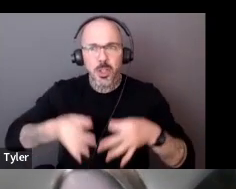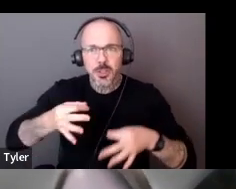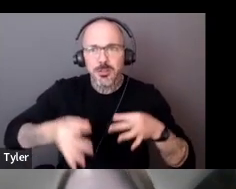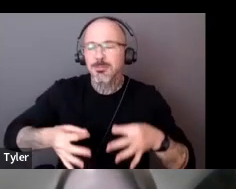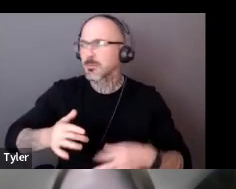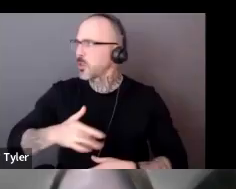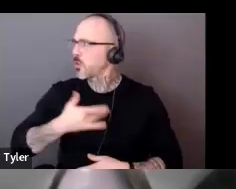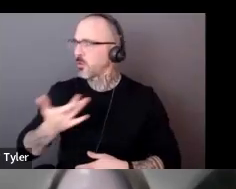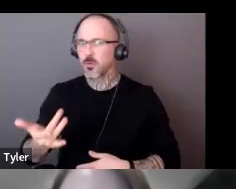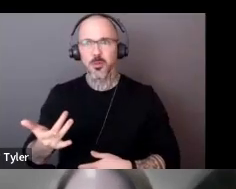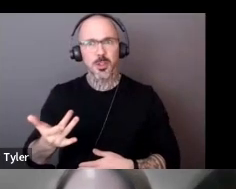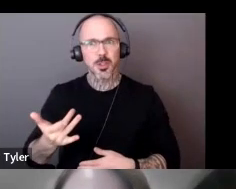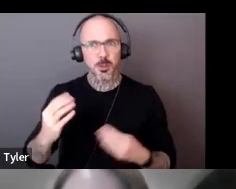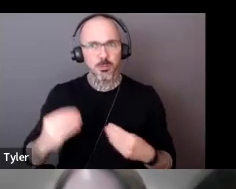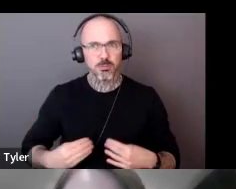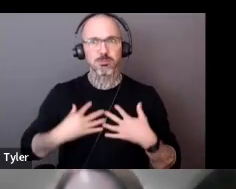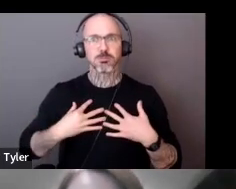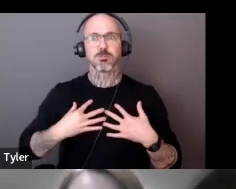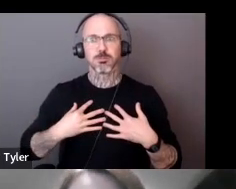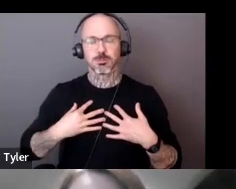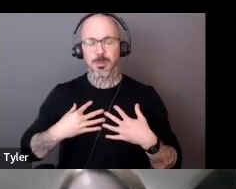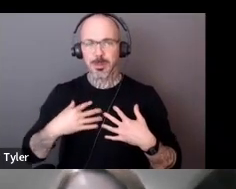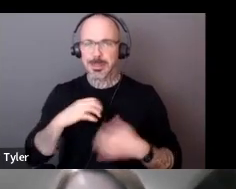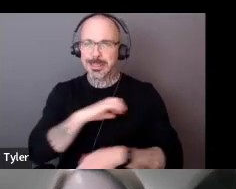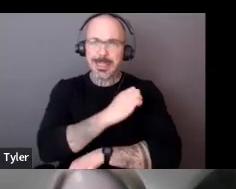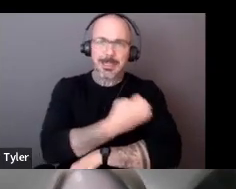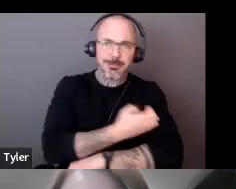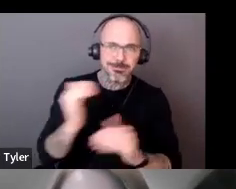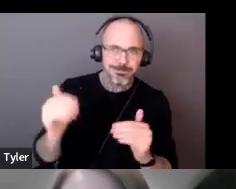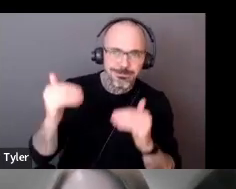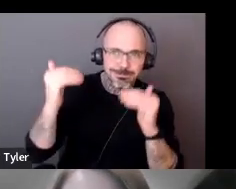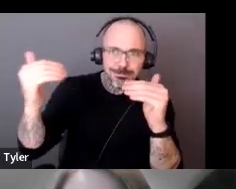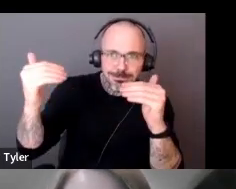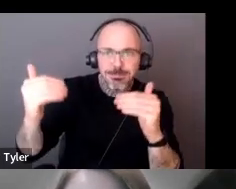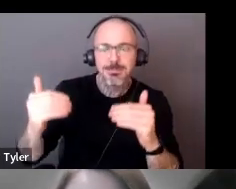yes, no, or no change.